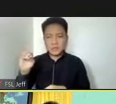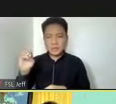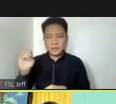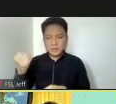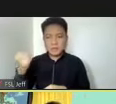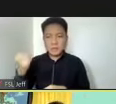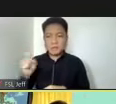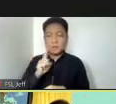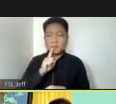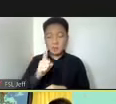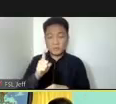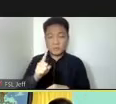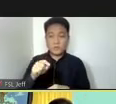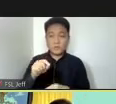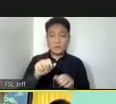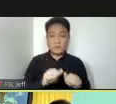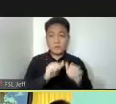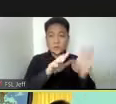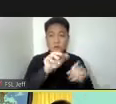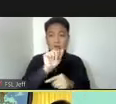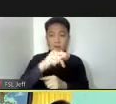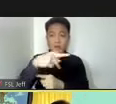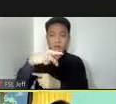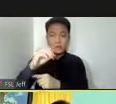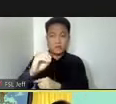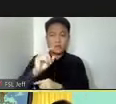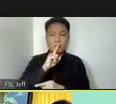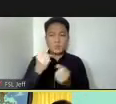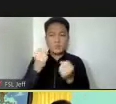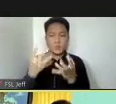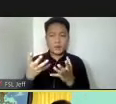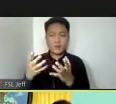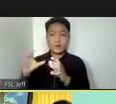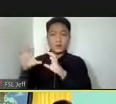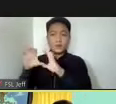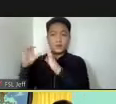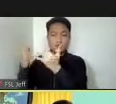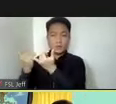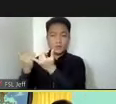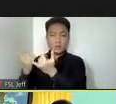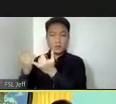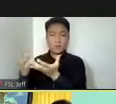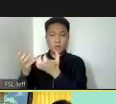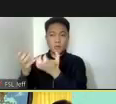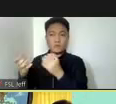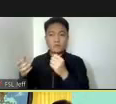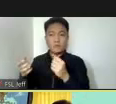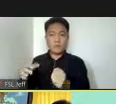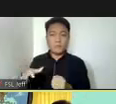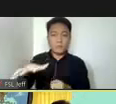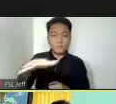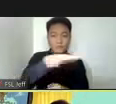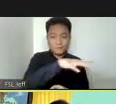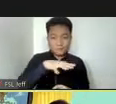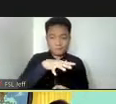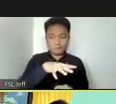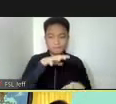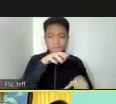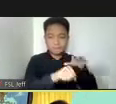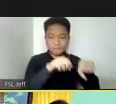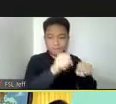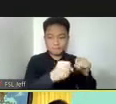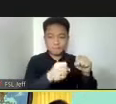forest denudation, the village in the lower part of the mountain bear the brunt of floods